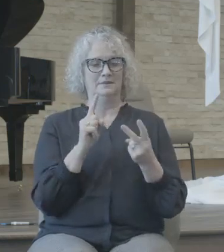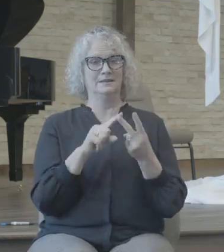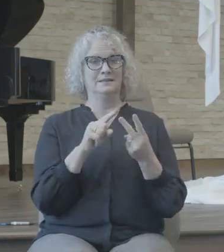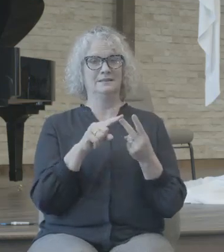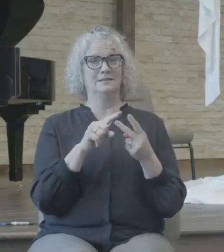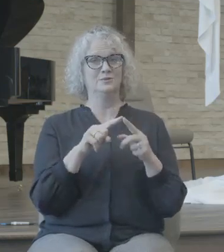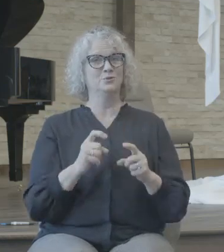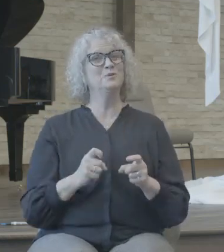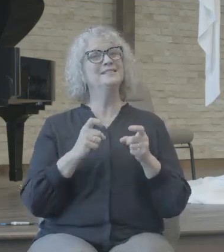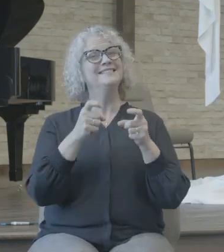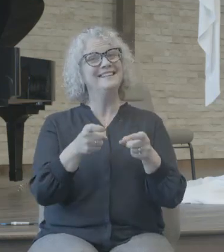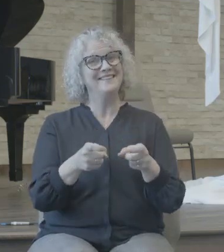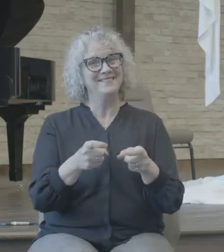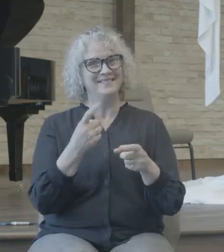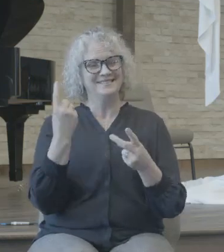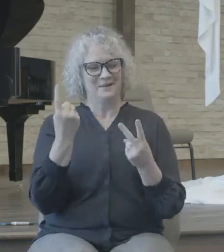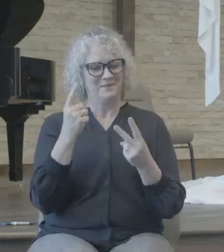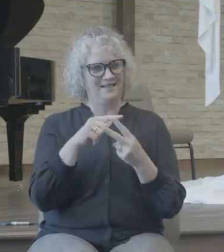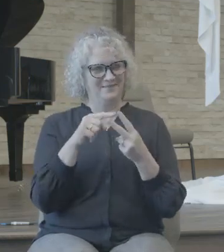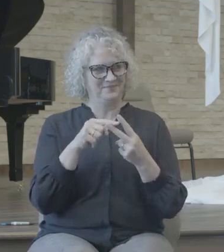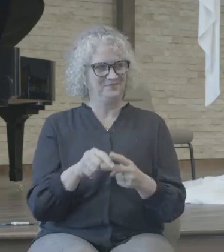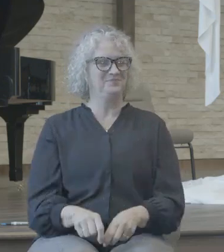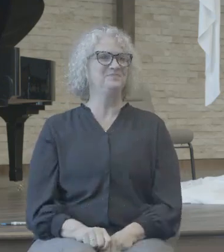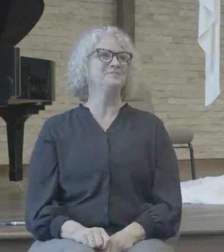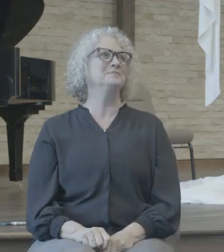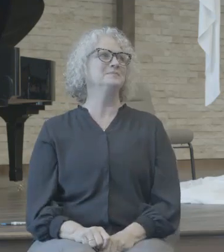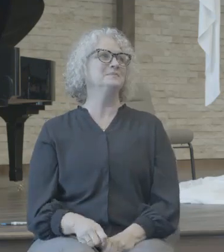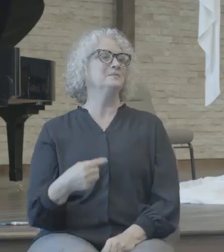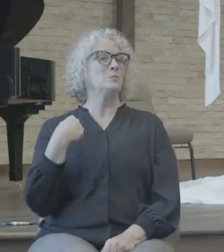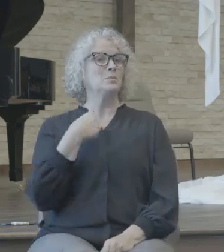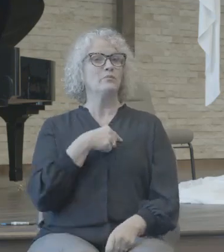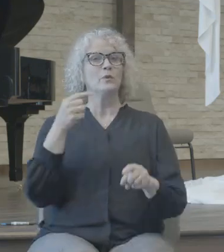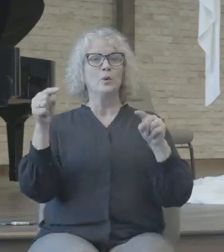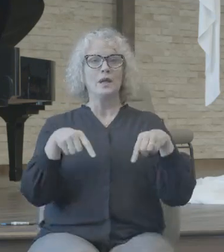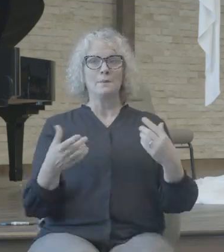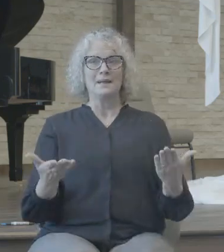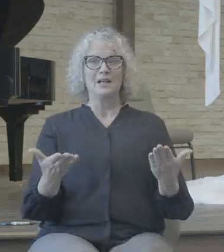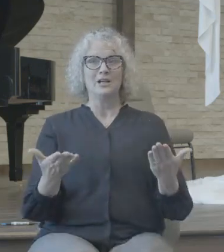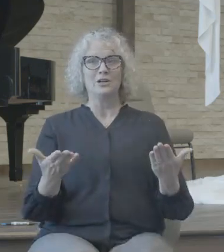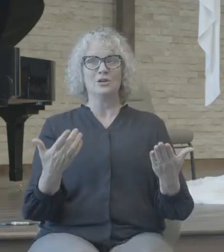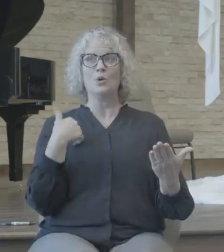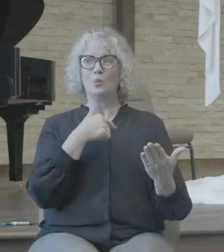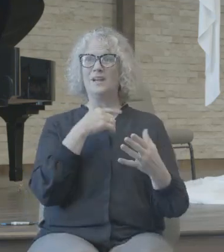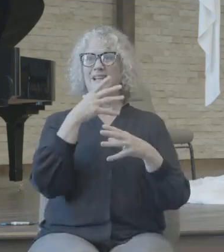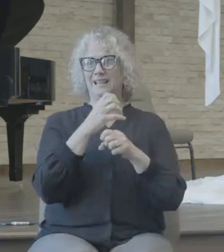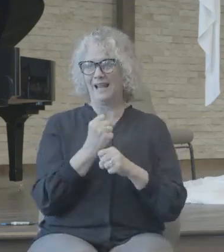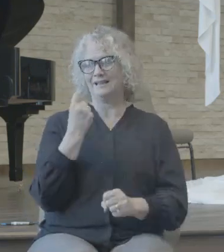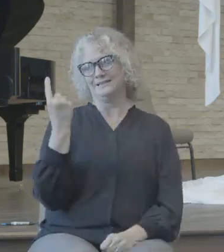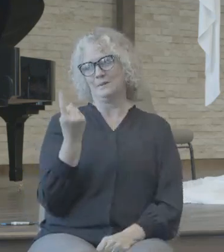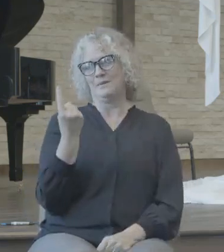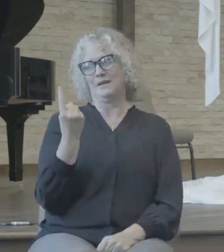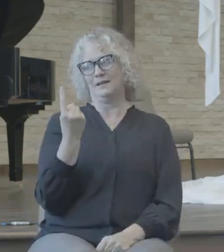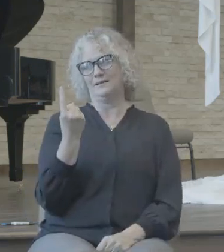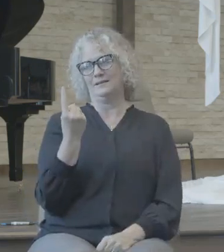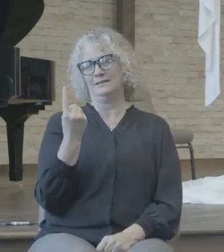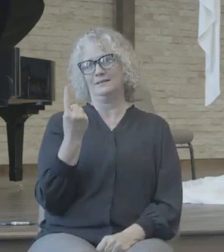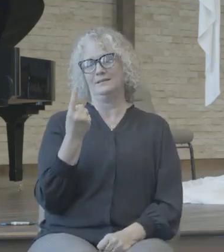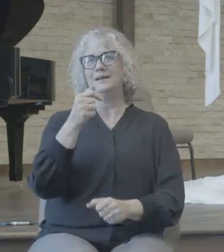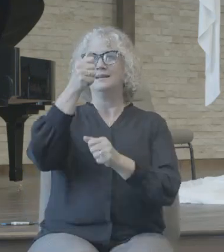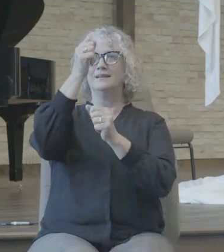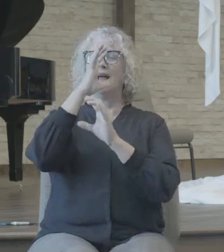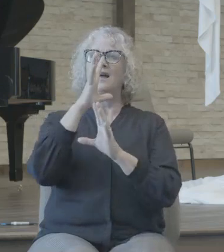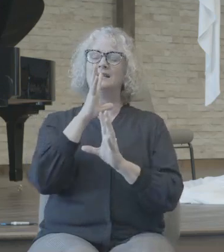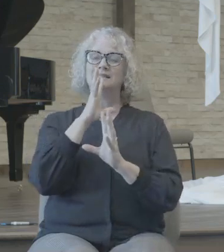to give something. When we come here, we get something. God speaks to us